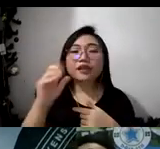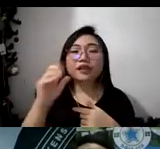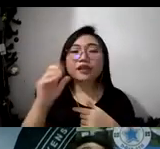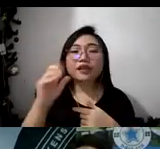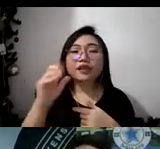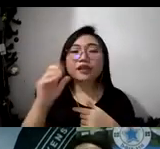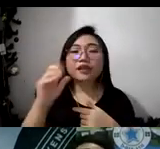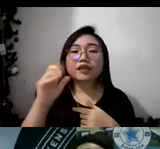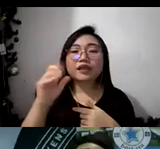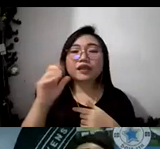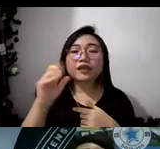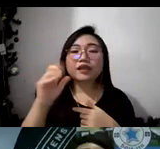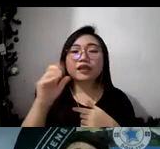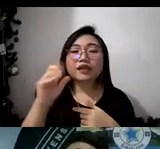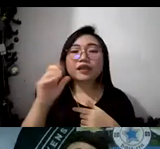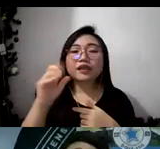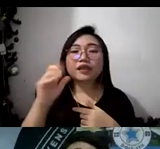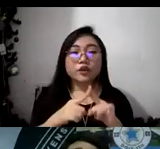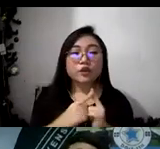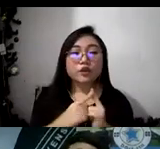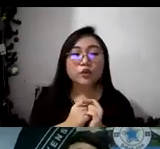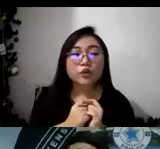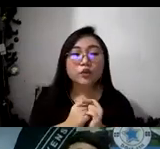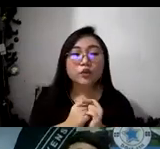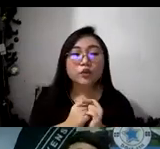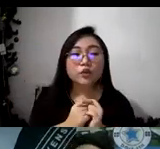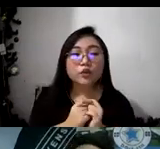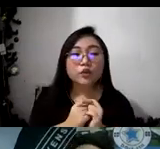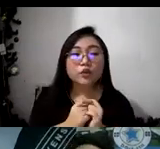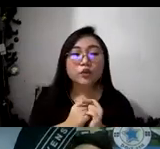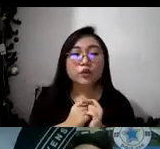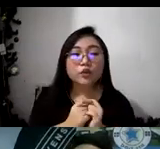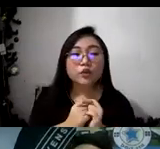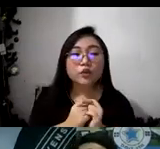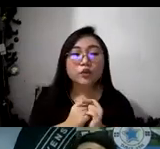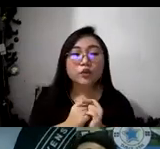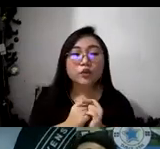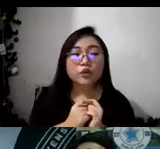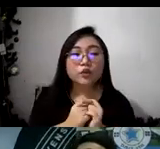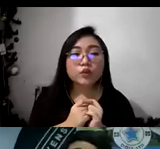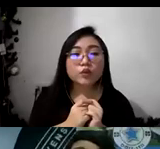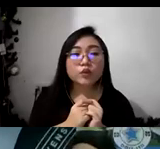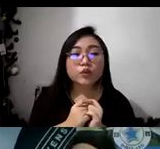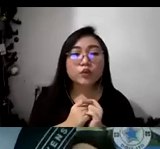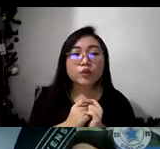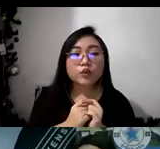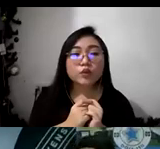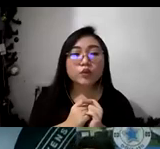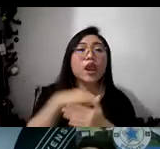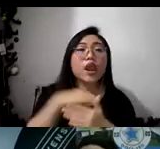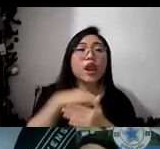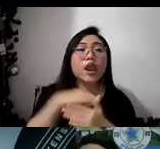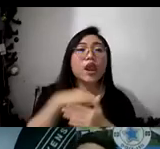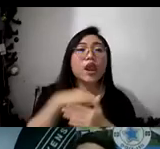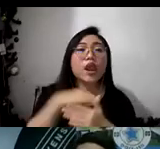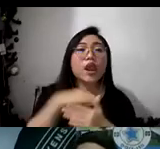like to present the Certificate of Participation to all of our participants for this day